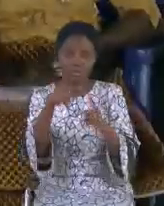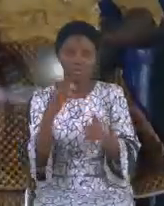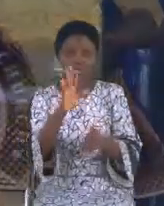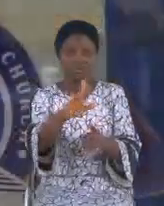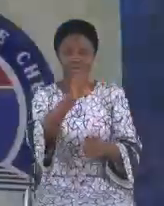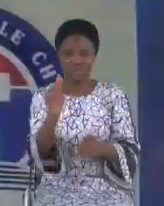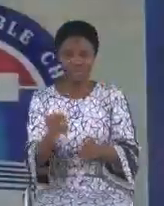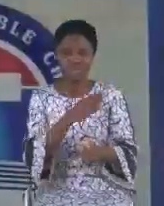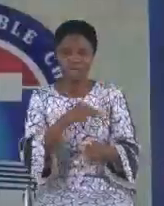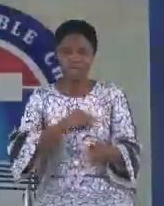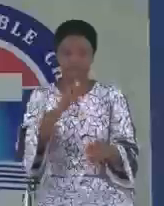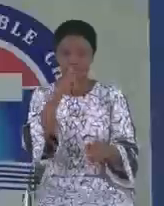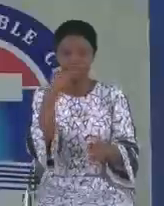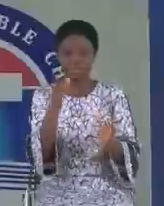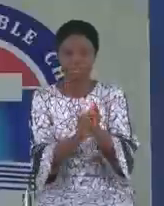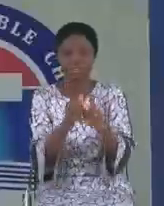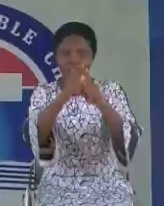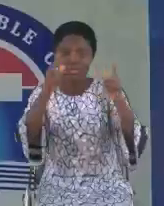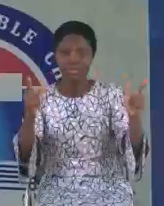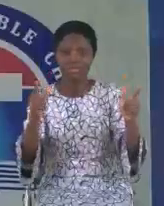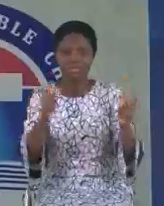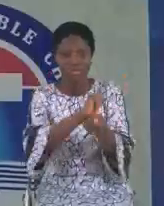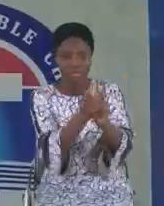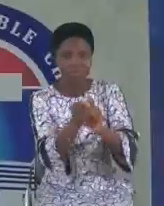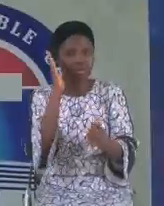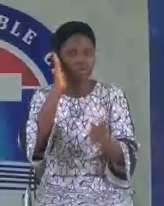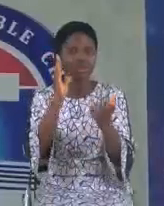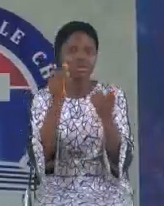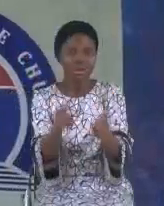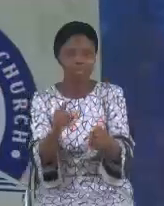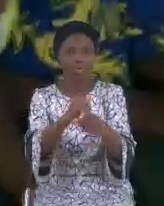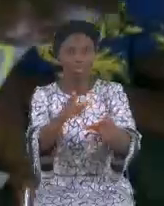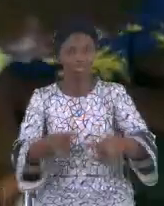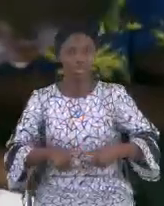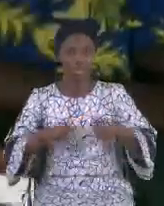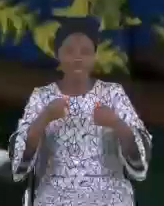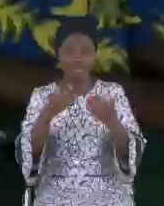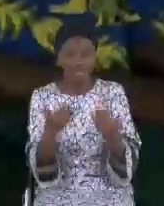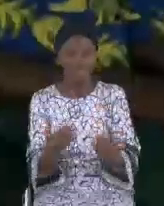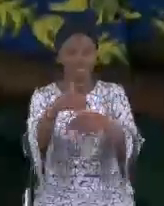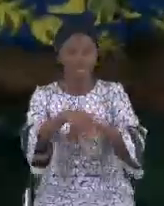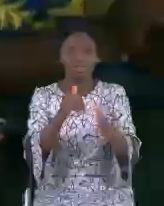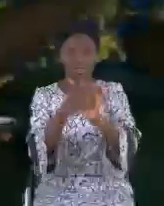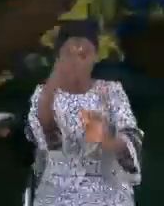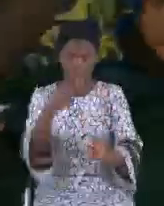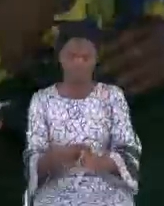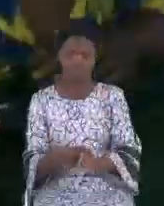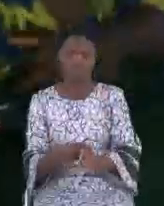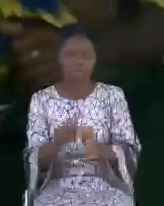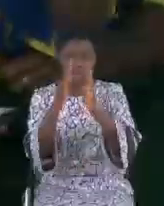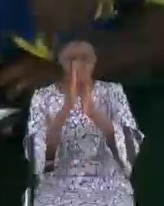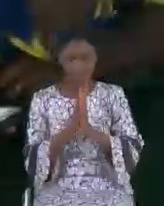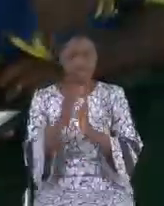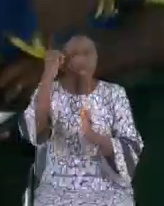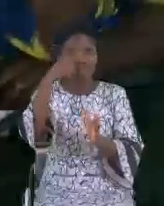great transformation will happen in your life tonight in Jesus' name. He said, we